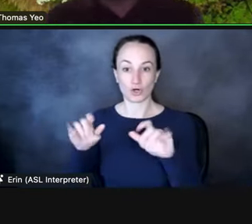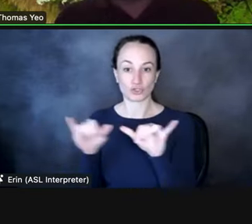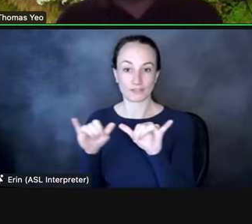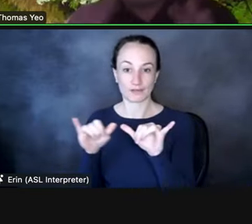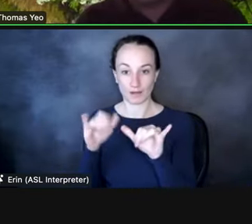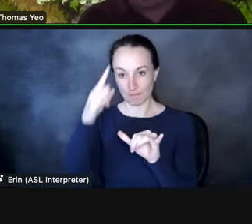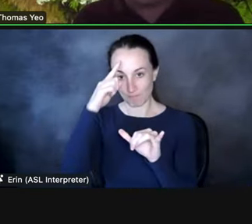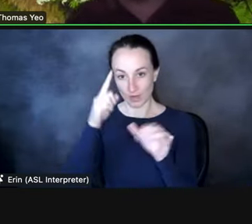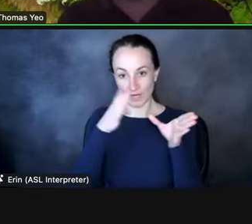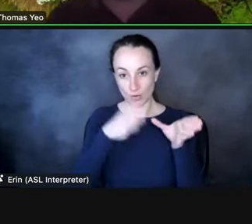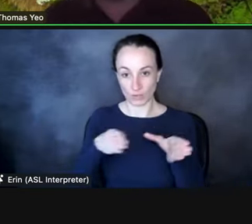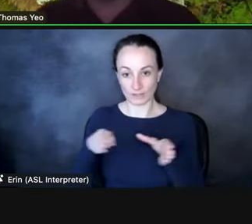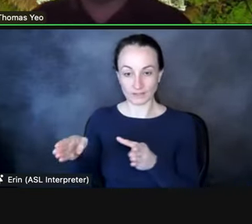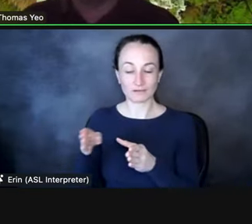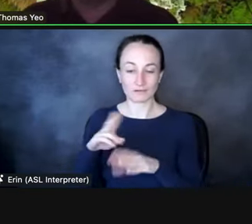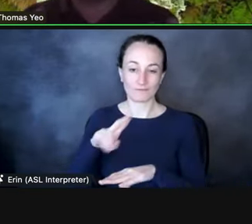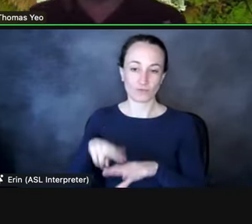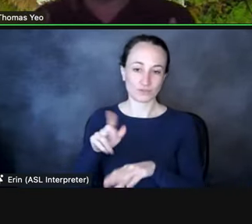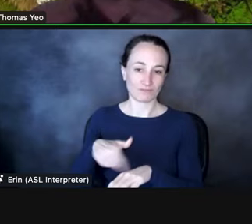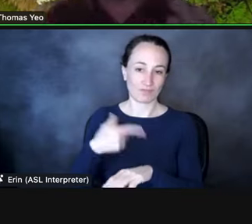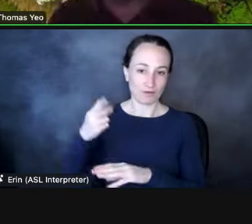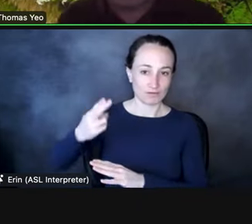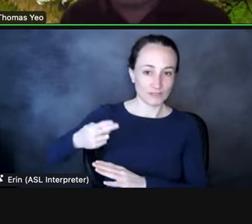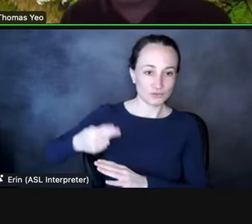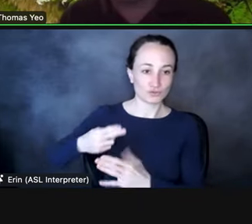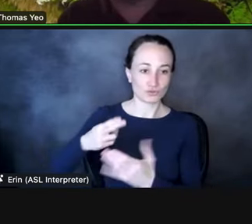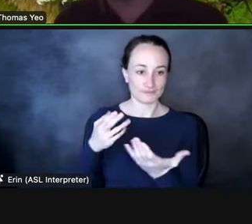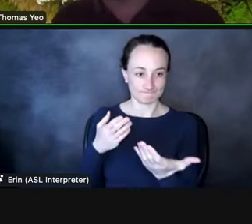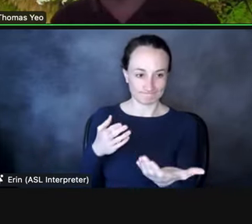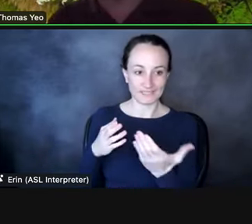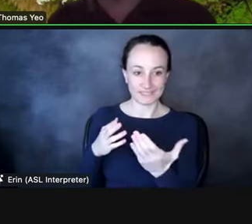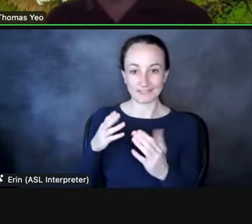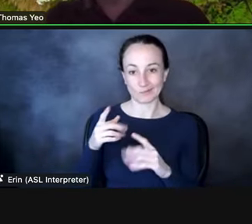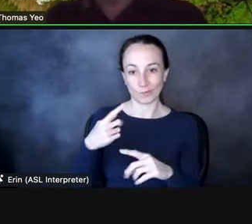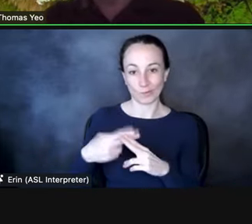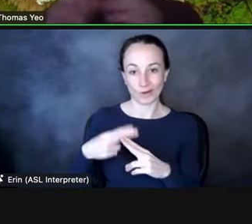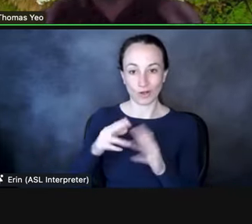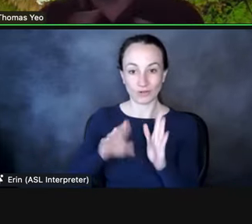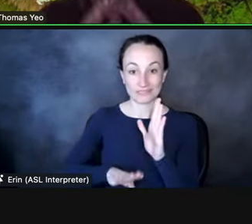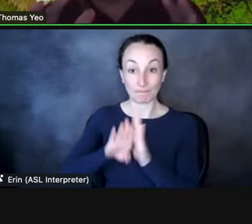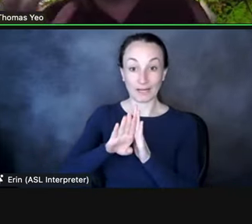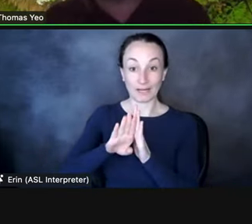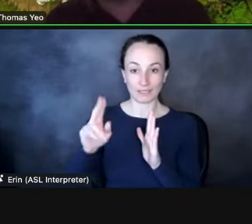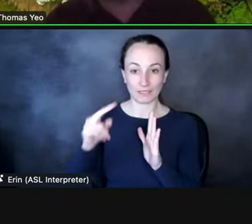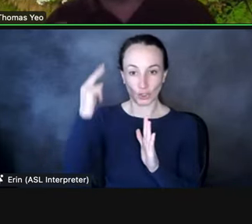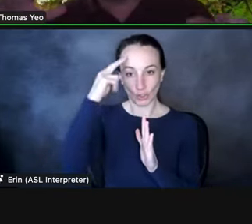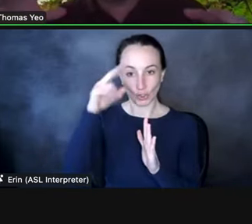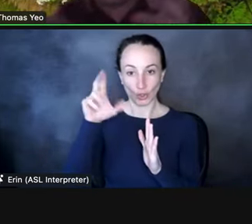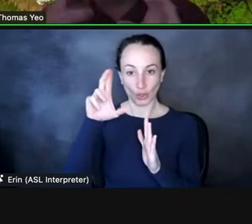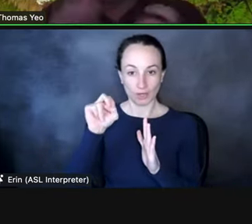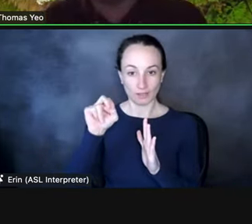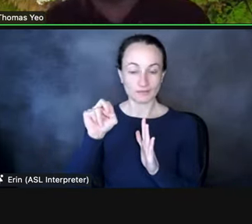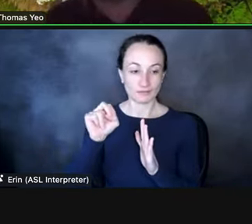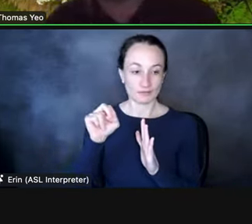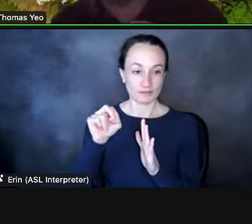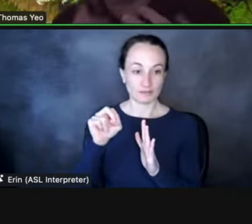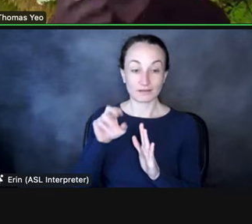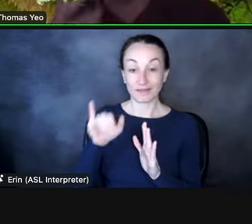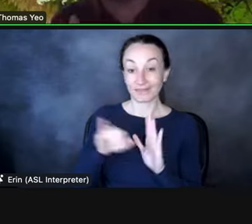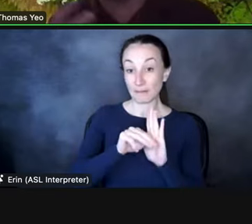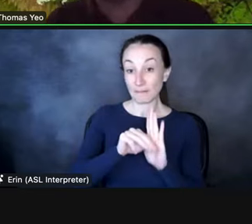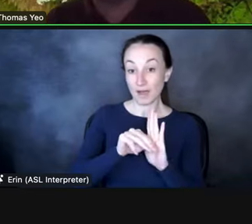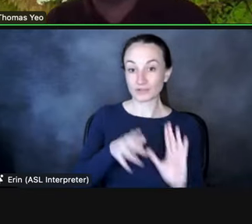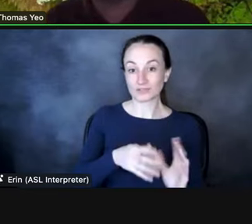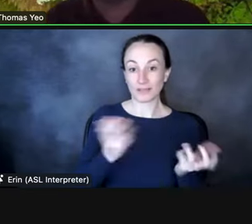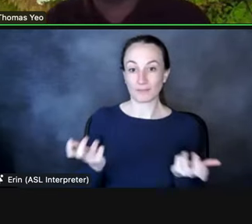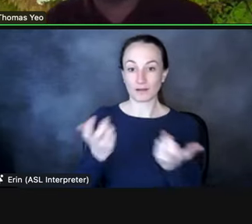There's, of course, a very long history in modeling spiking neurons, right, and models of these spiking neurons can be coupled together with